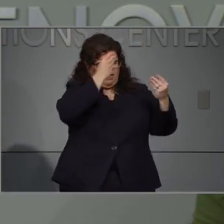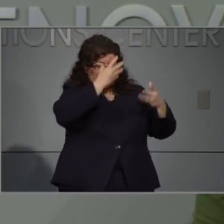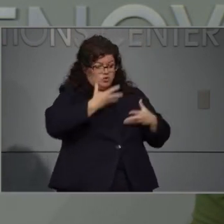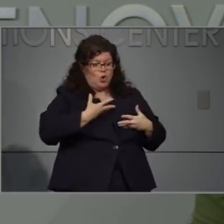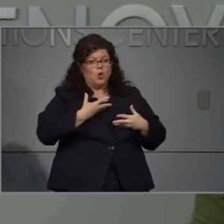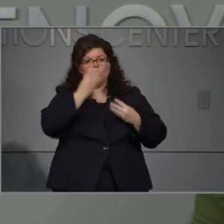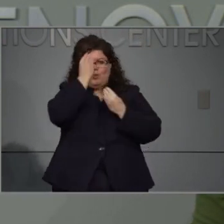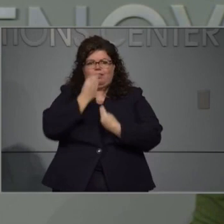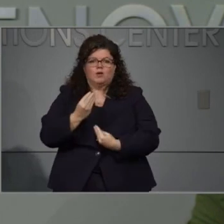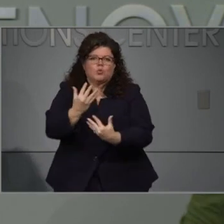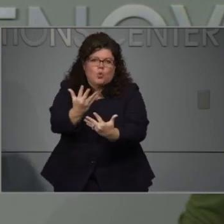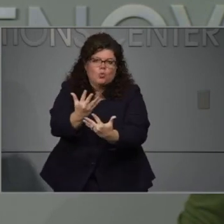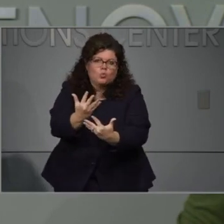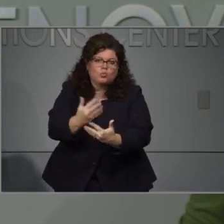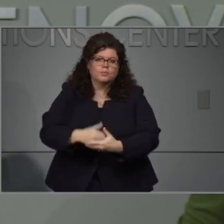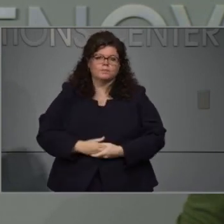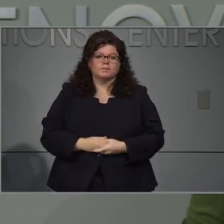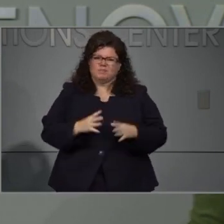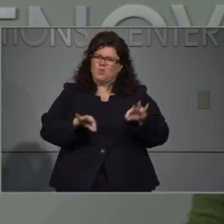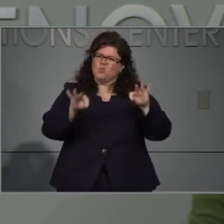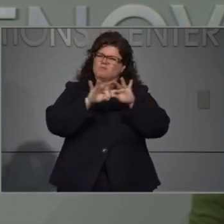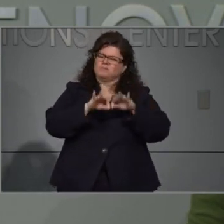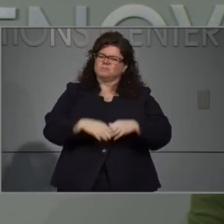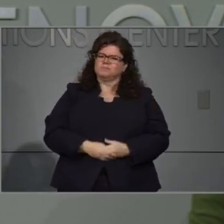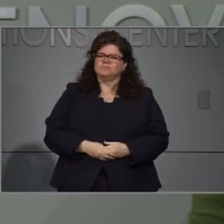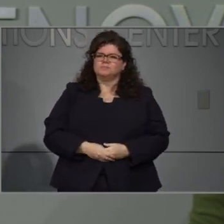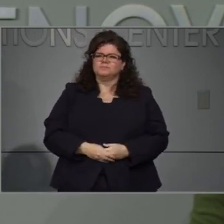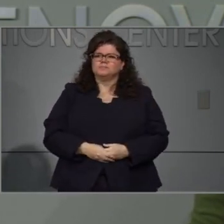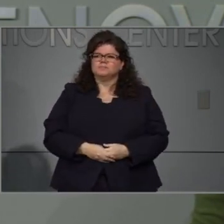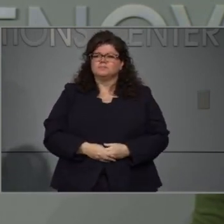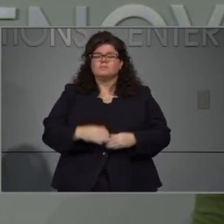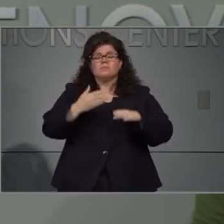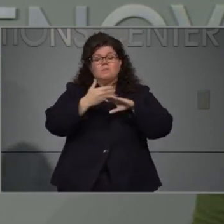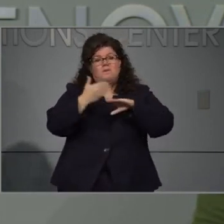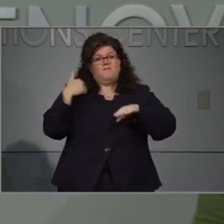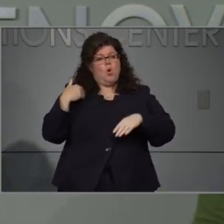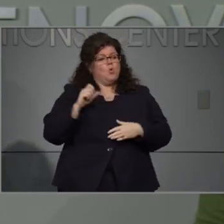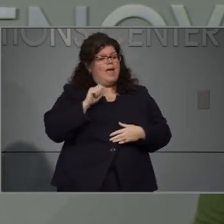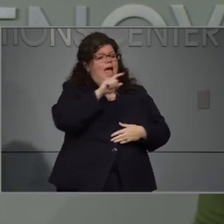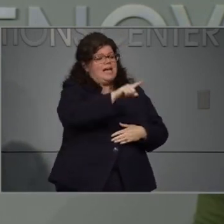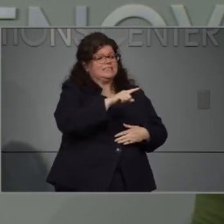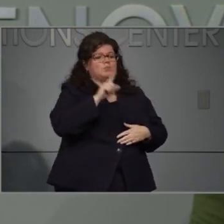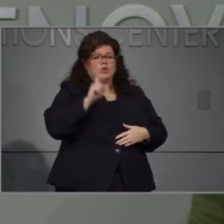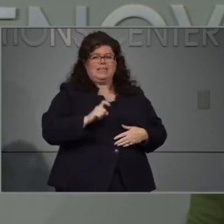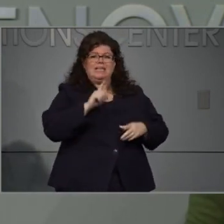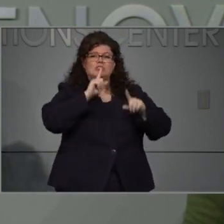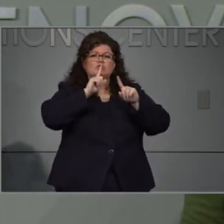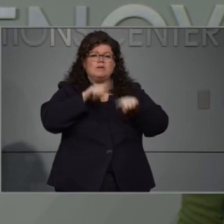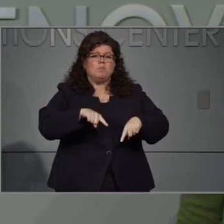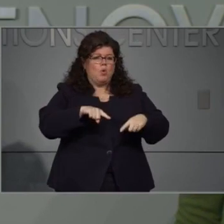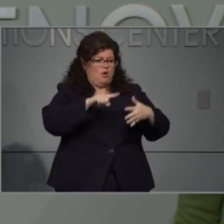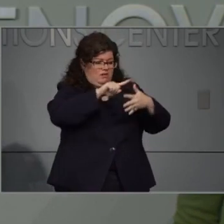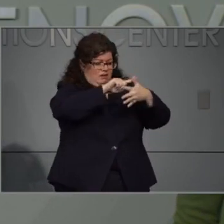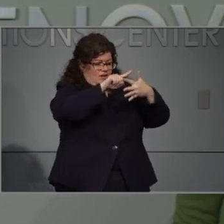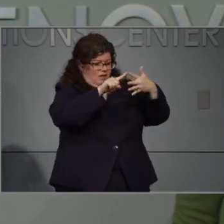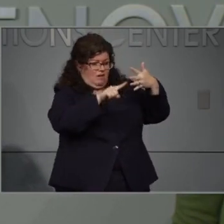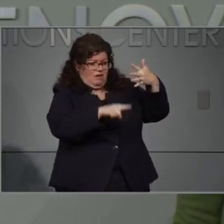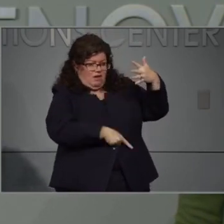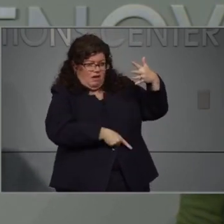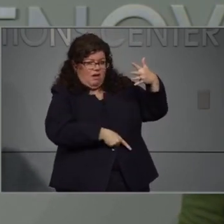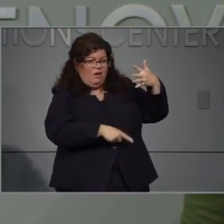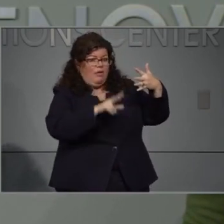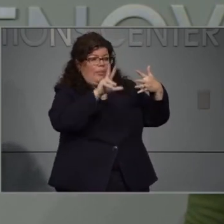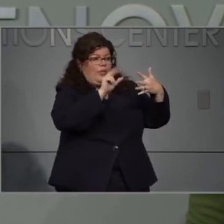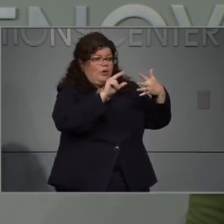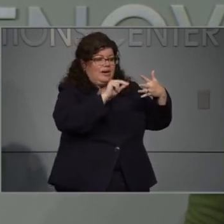what I'll say is that we went from needing to report 30 data elements to something like 96 data elements overnight. That is